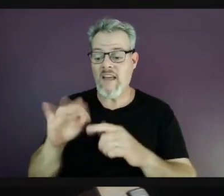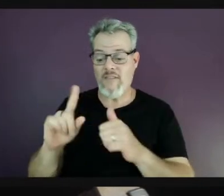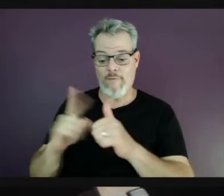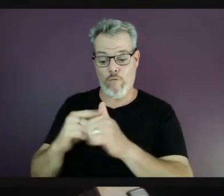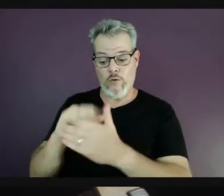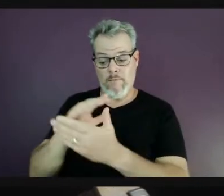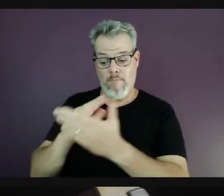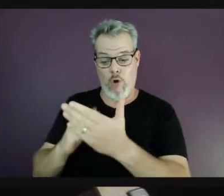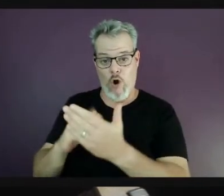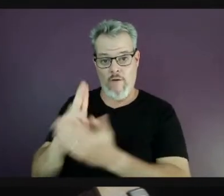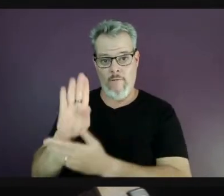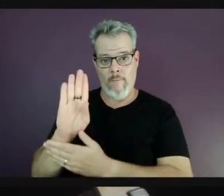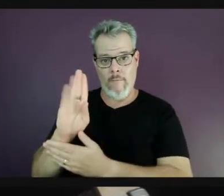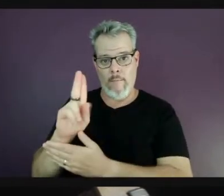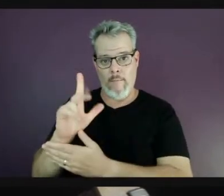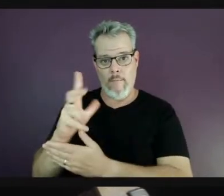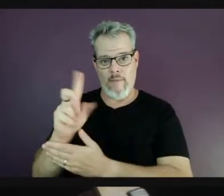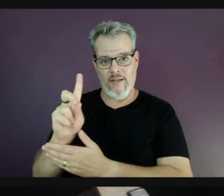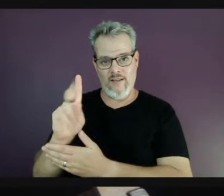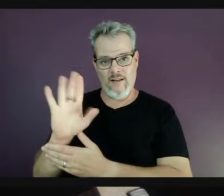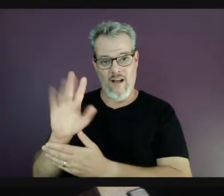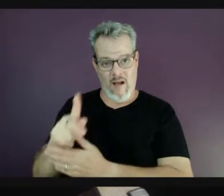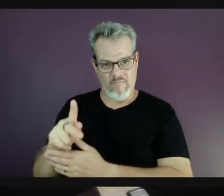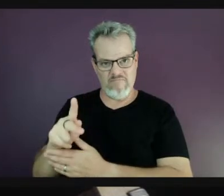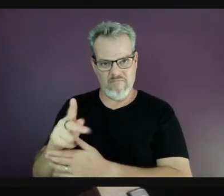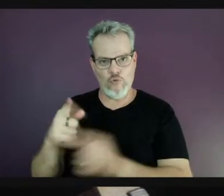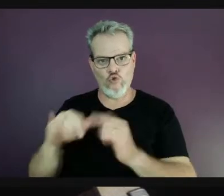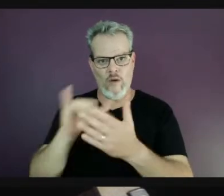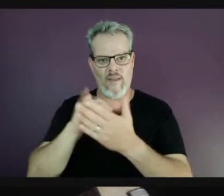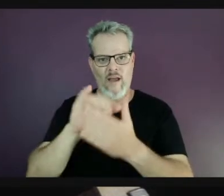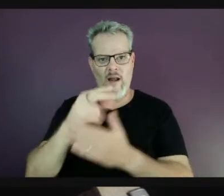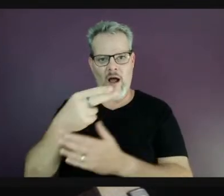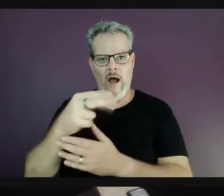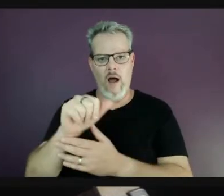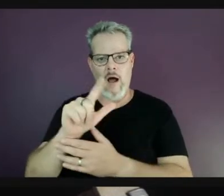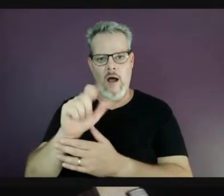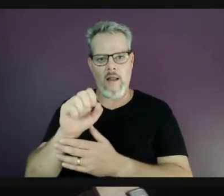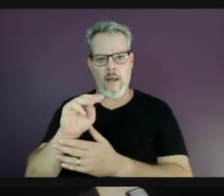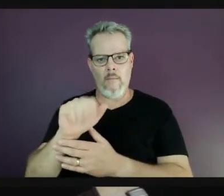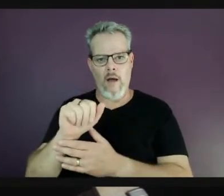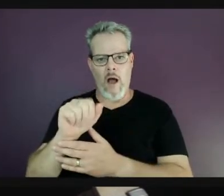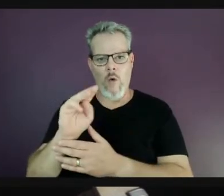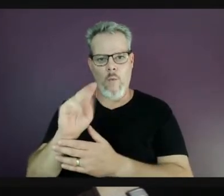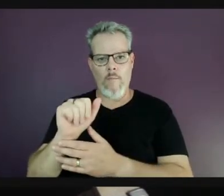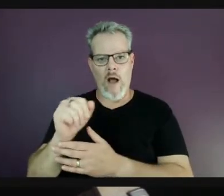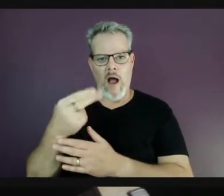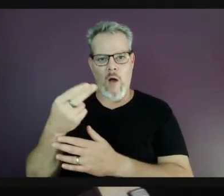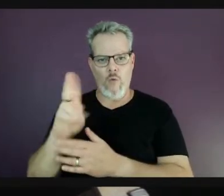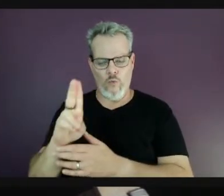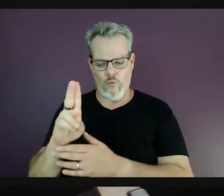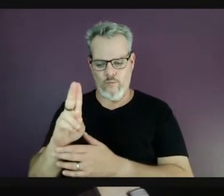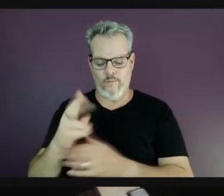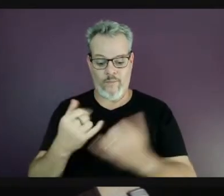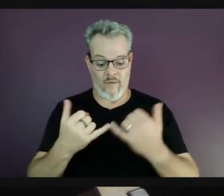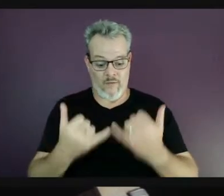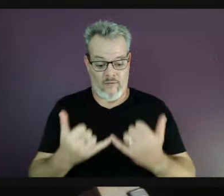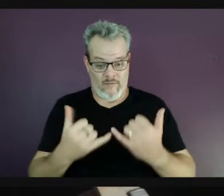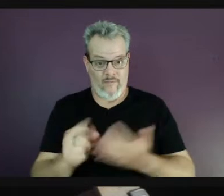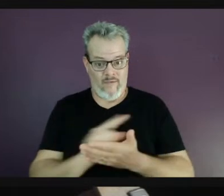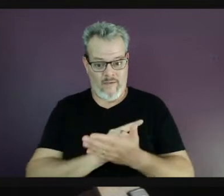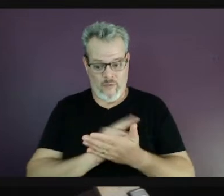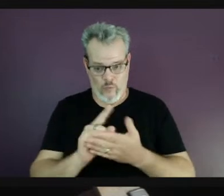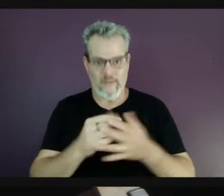buildup to the next eruption within the caldera at Halemaumau. That's the story on Kilauea this week. Mauna Loa is